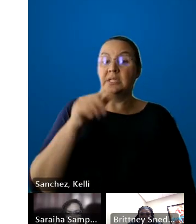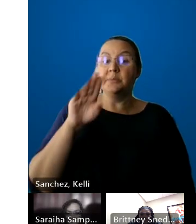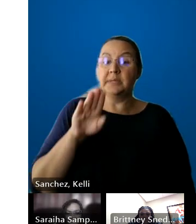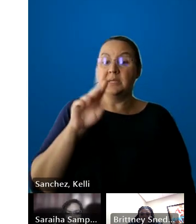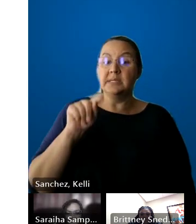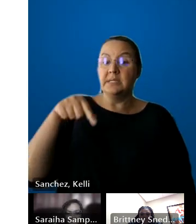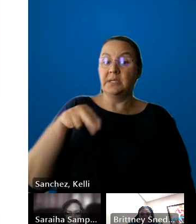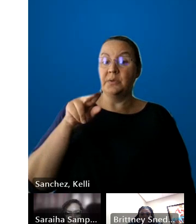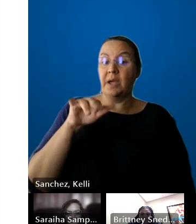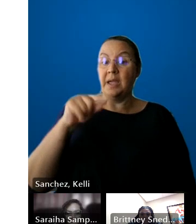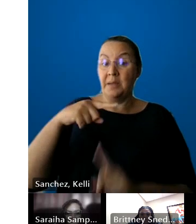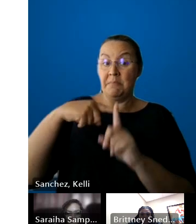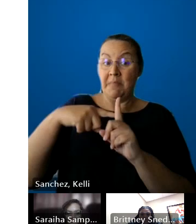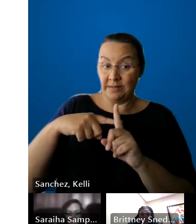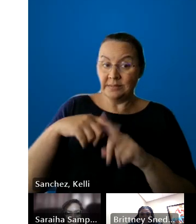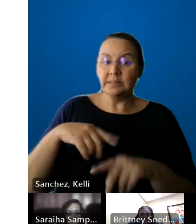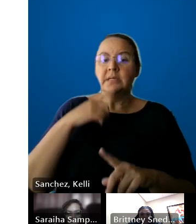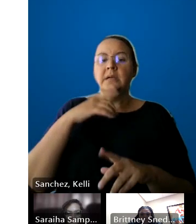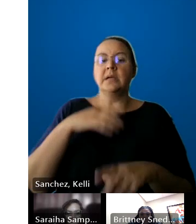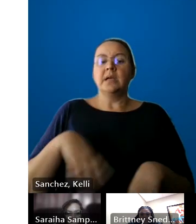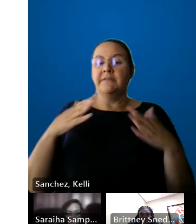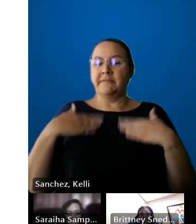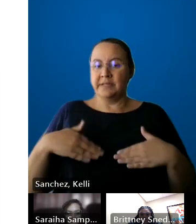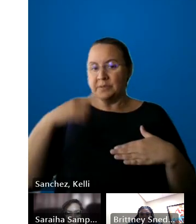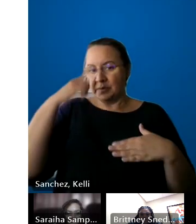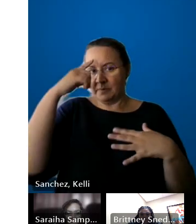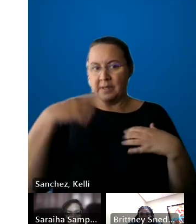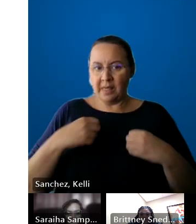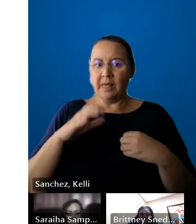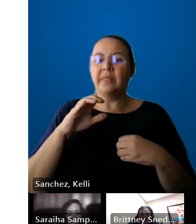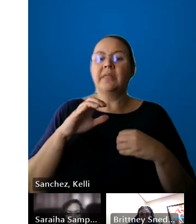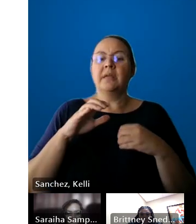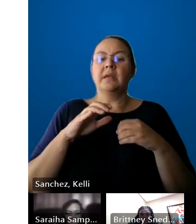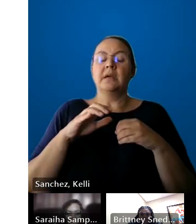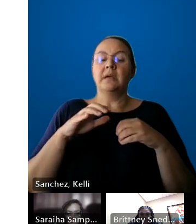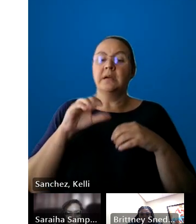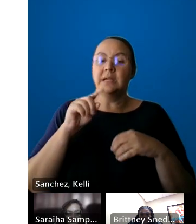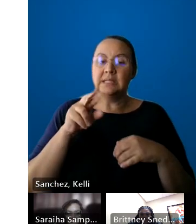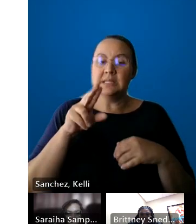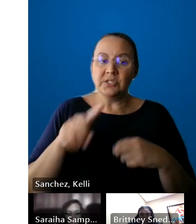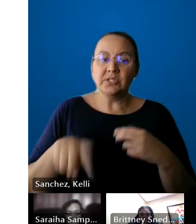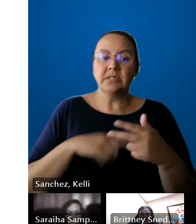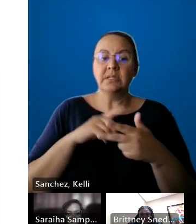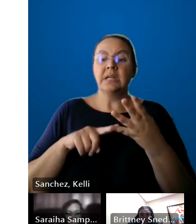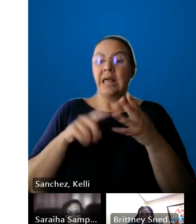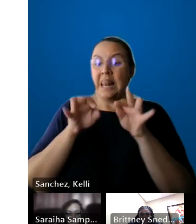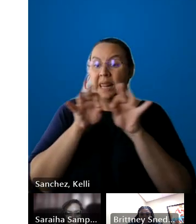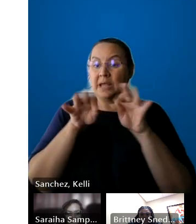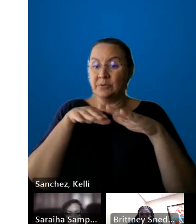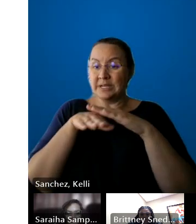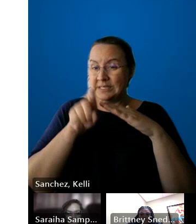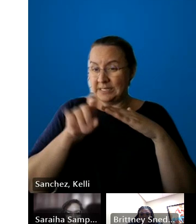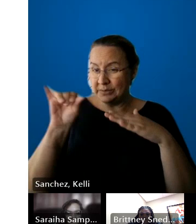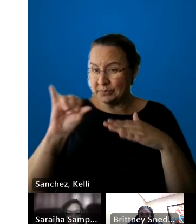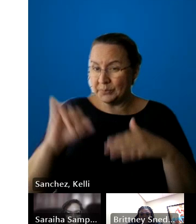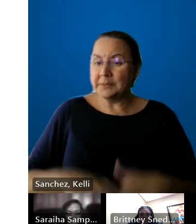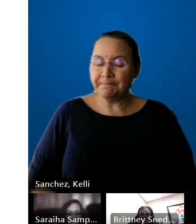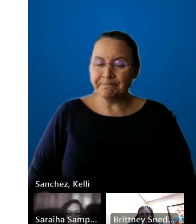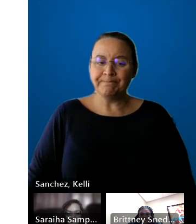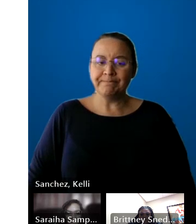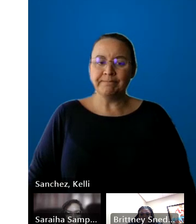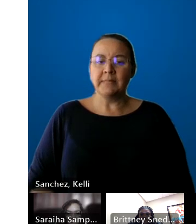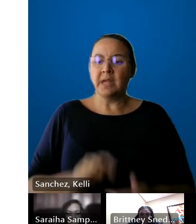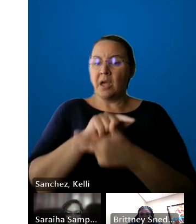LGBTQIA+ community, people with physical and mental health conditions, people with language access needs. Our